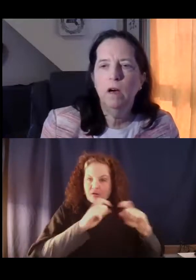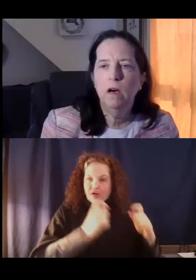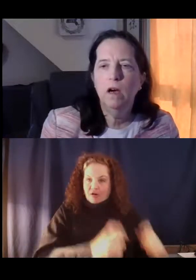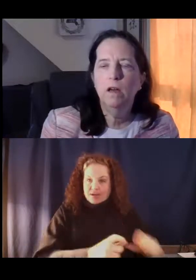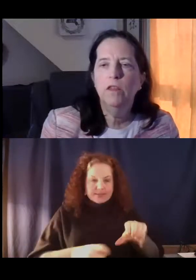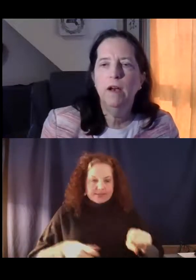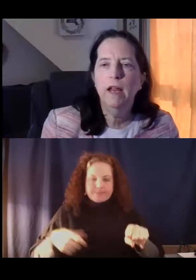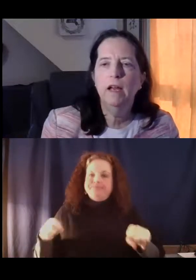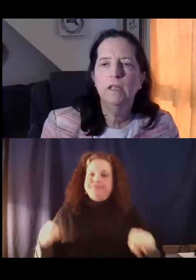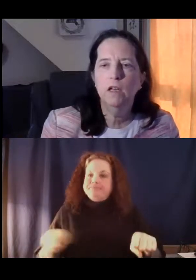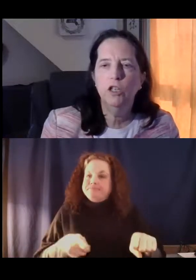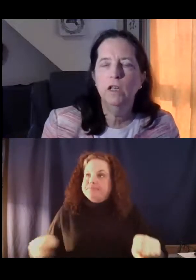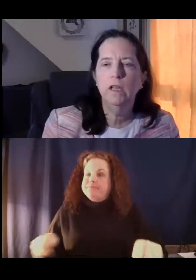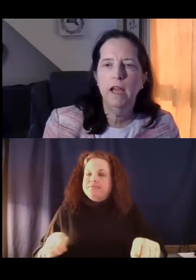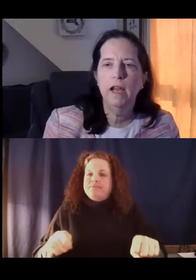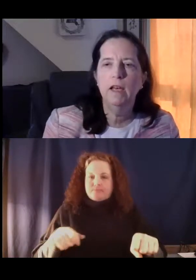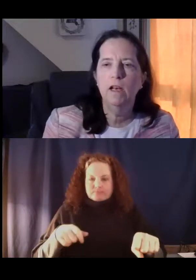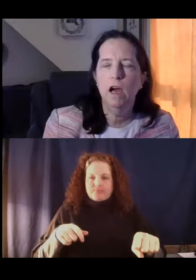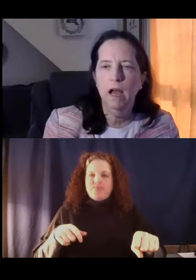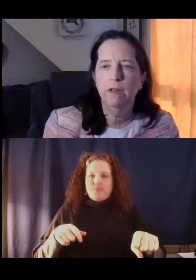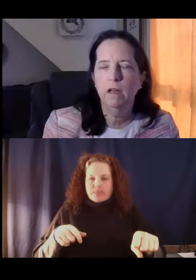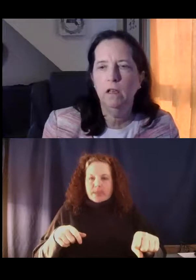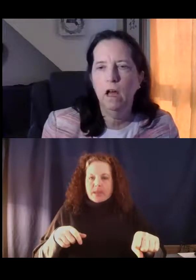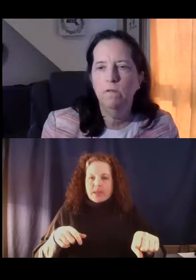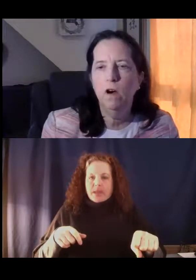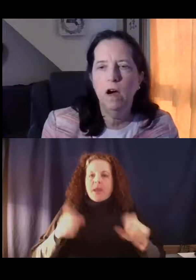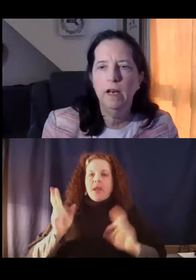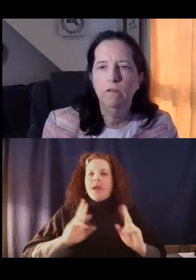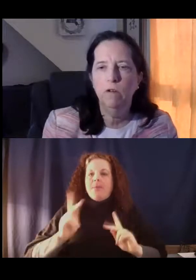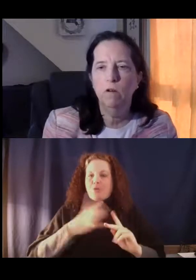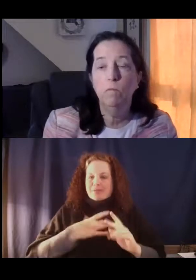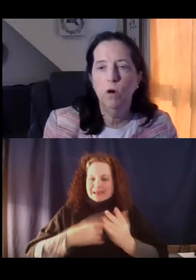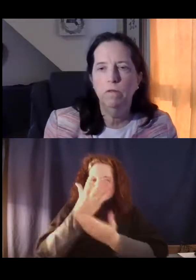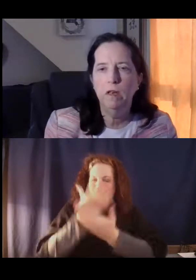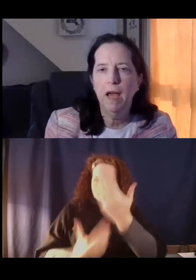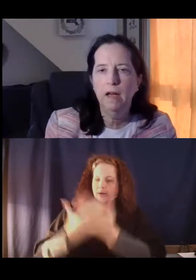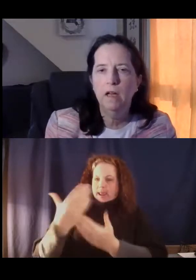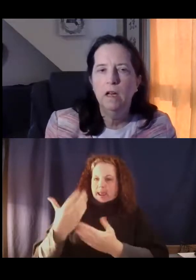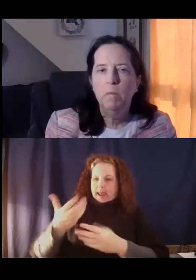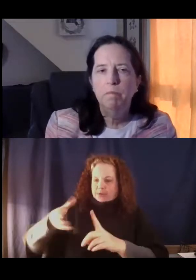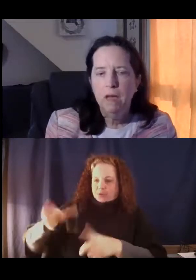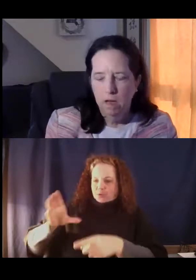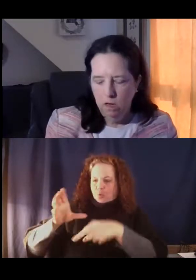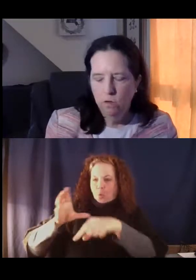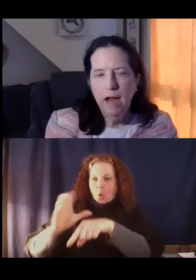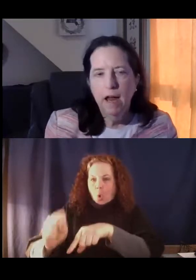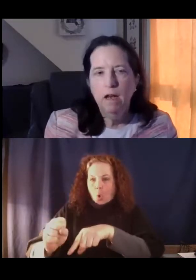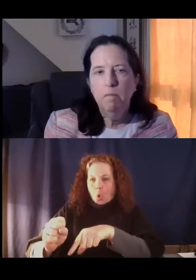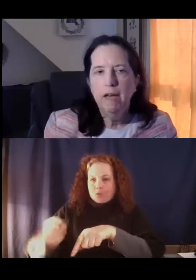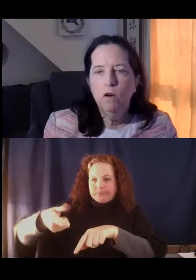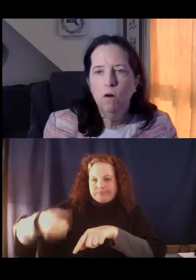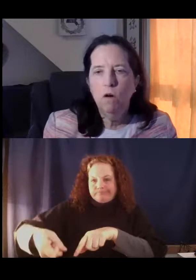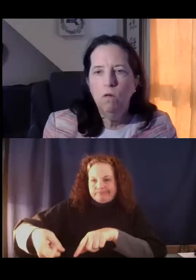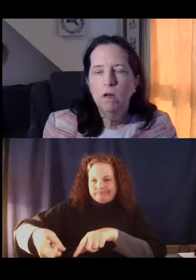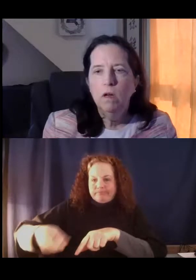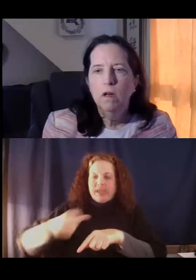have their hand touching the cane and not having a glove on it for more feedback. You can